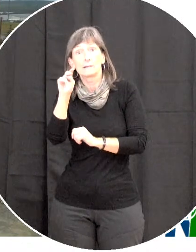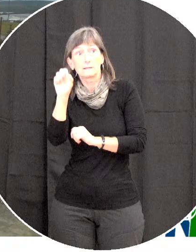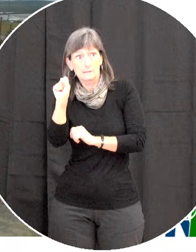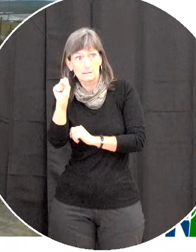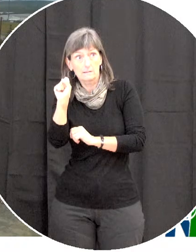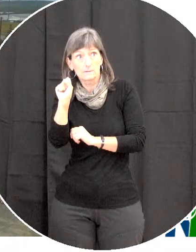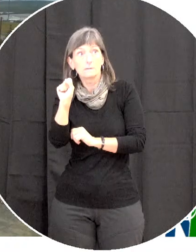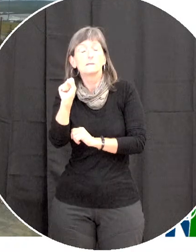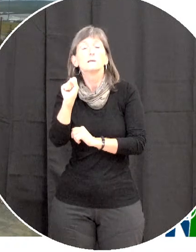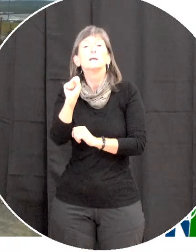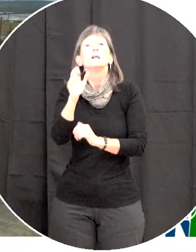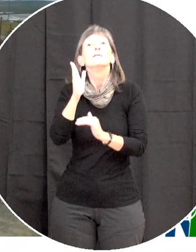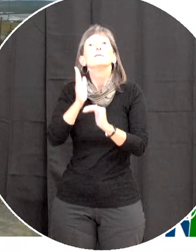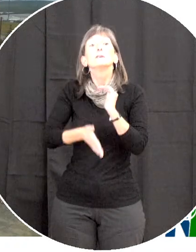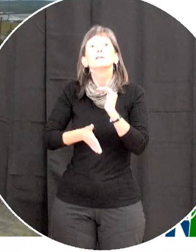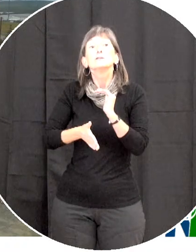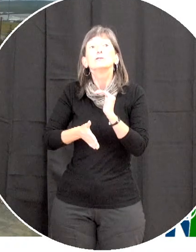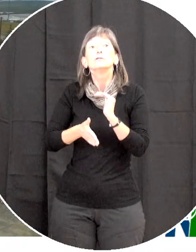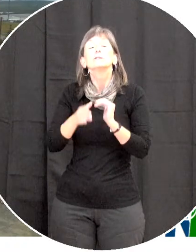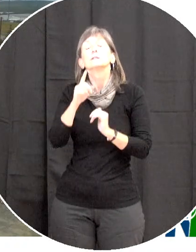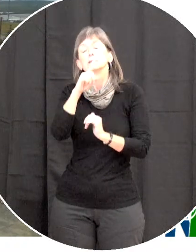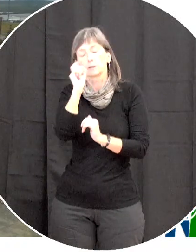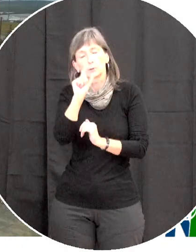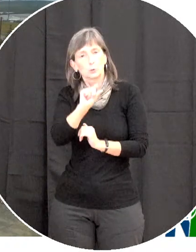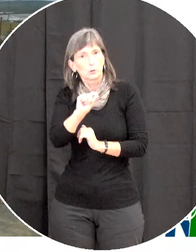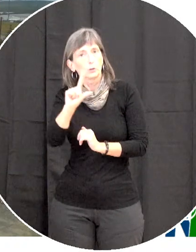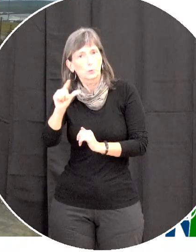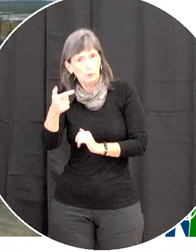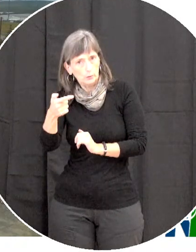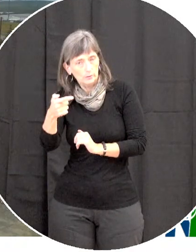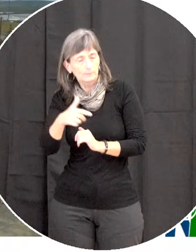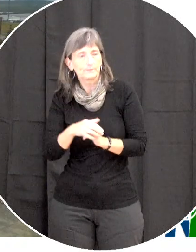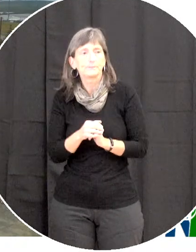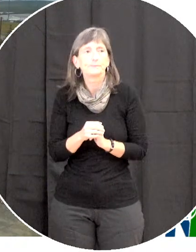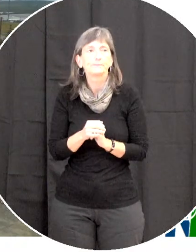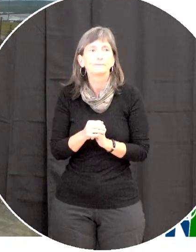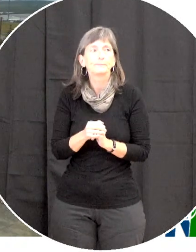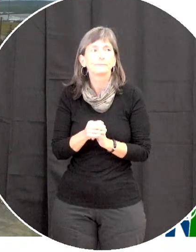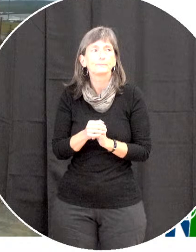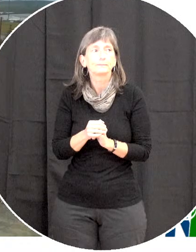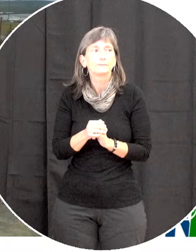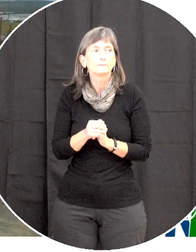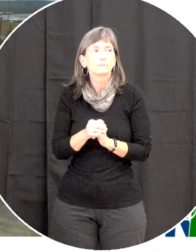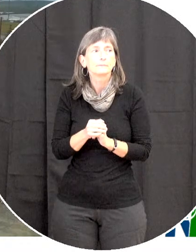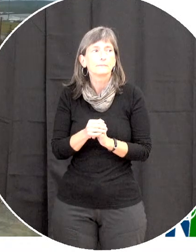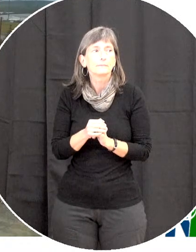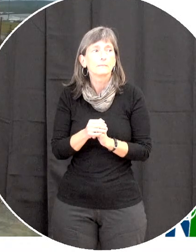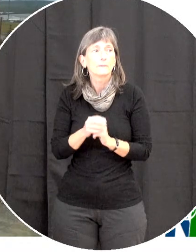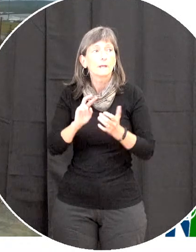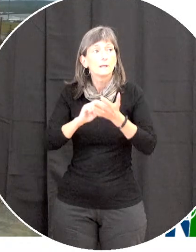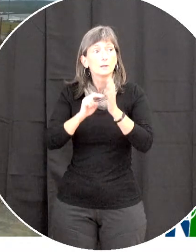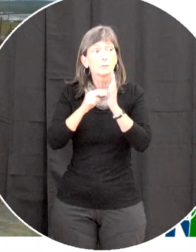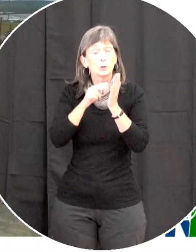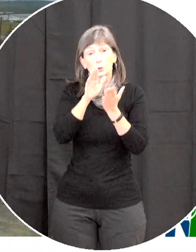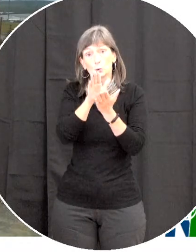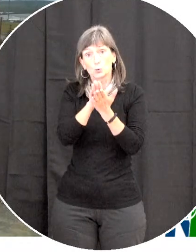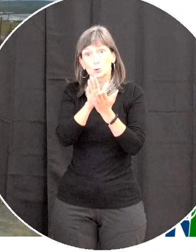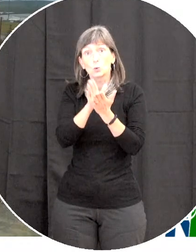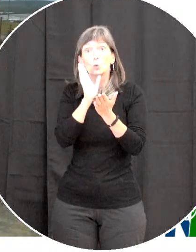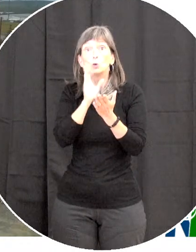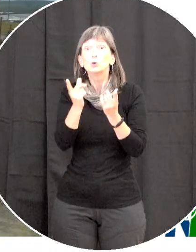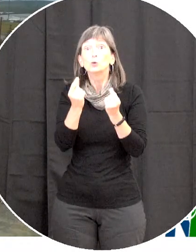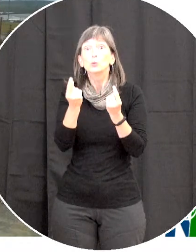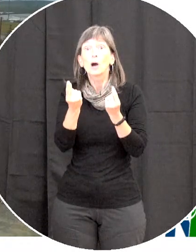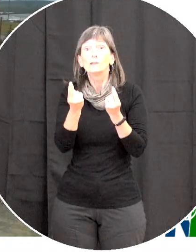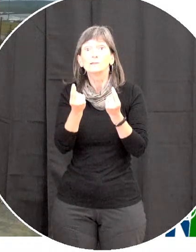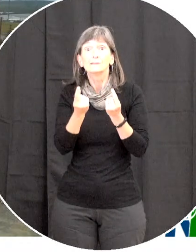anticipated completion date again is summer 2021, at which point the school population essentially crosses the road